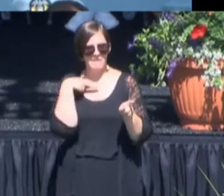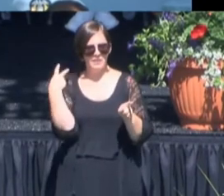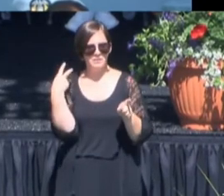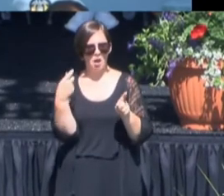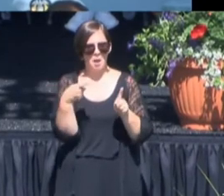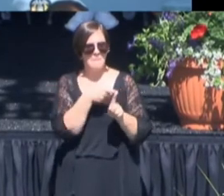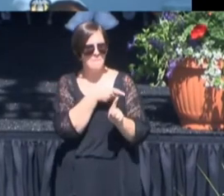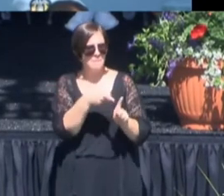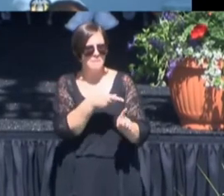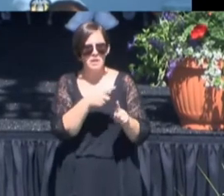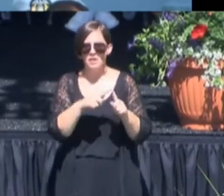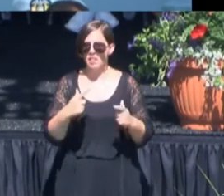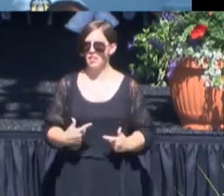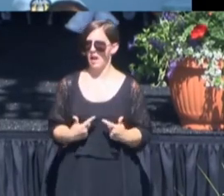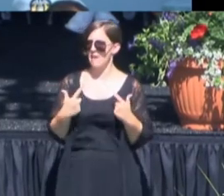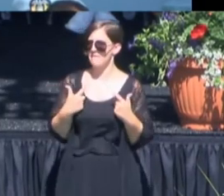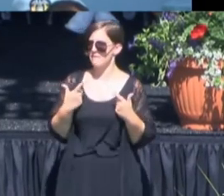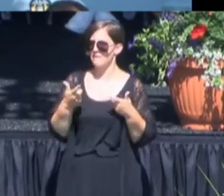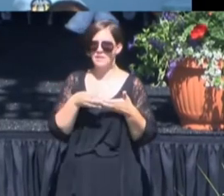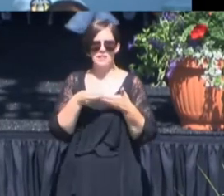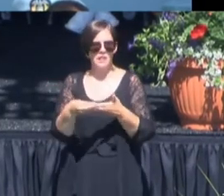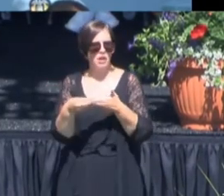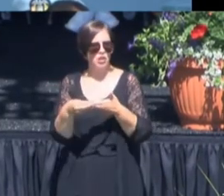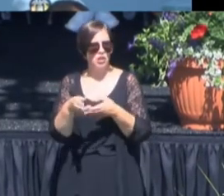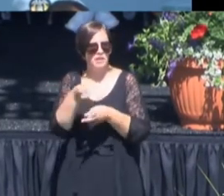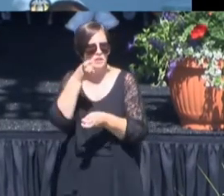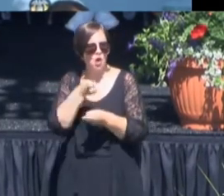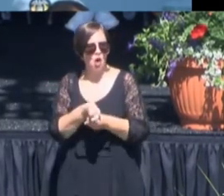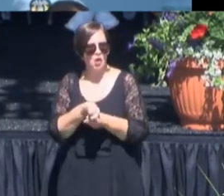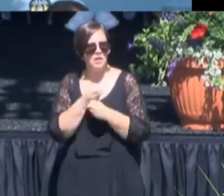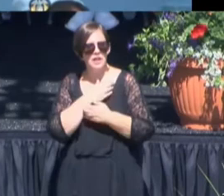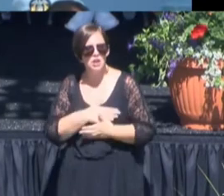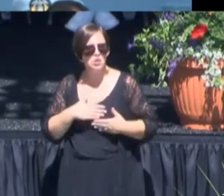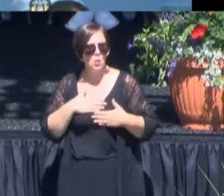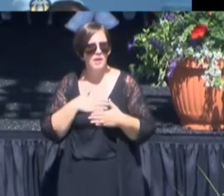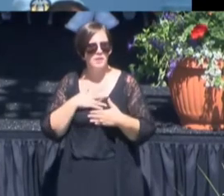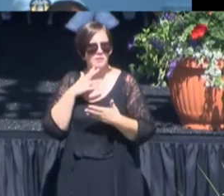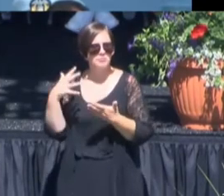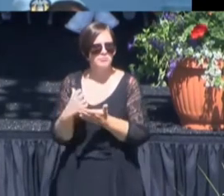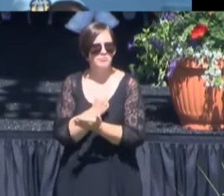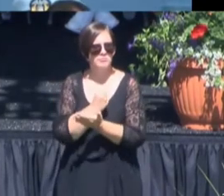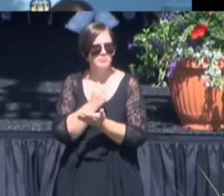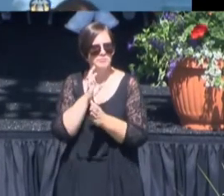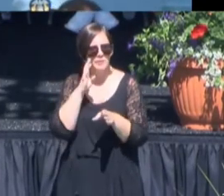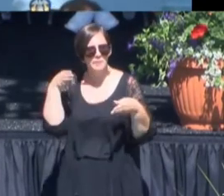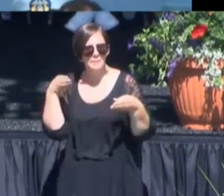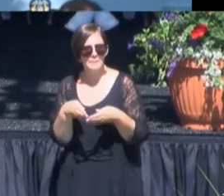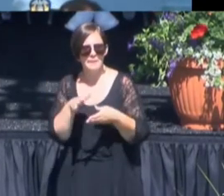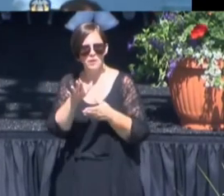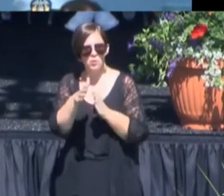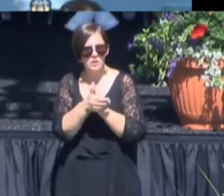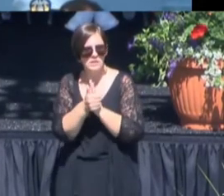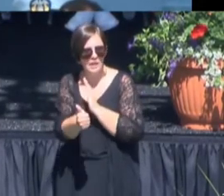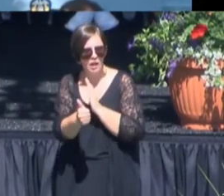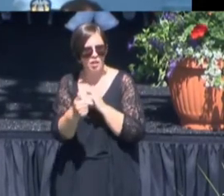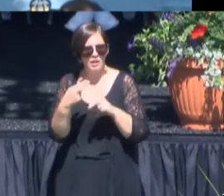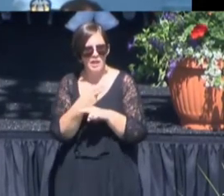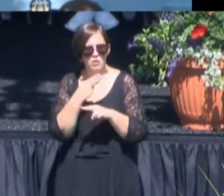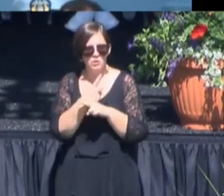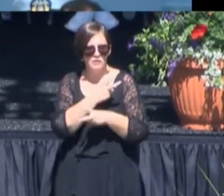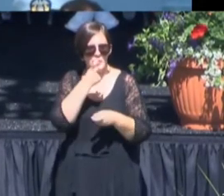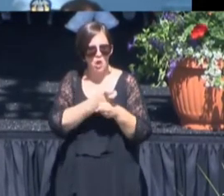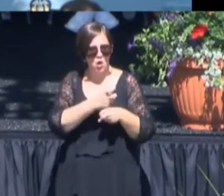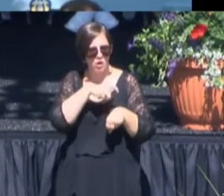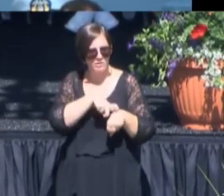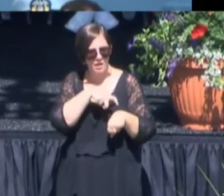Life as a leader is hard, so enjoy it, embrace it, and practice your skill and put it to use when the hard times